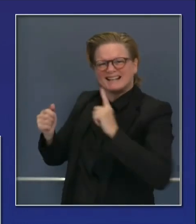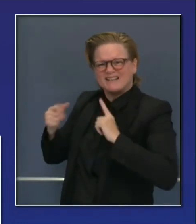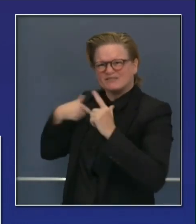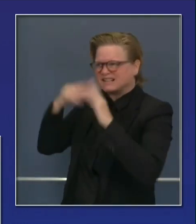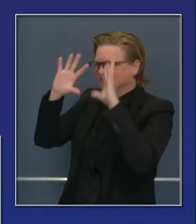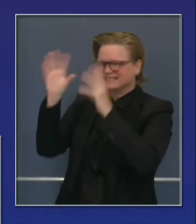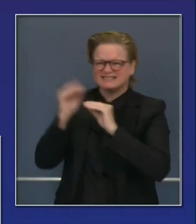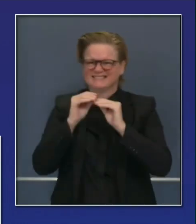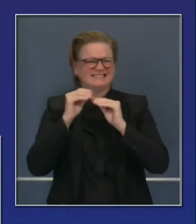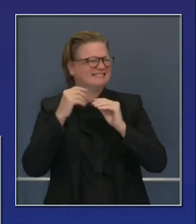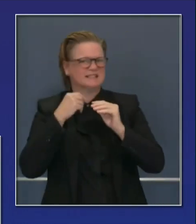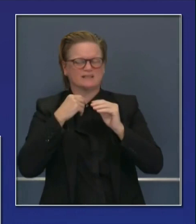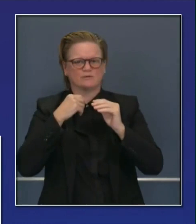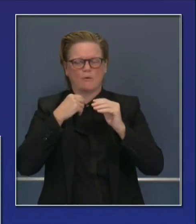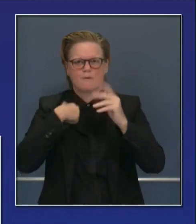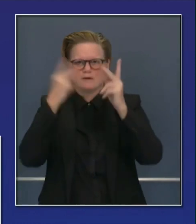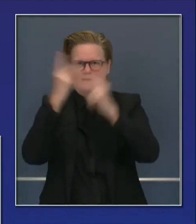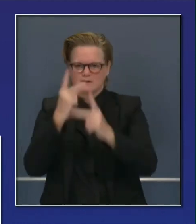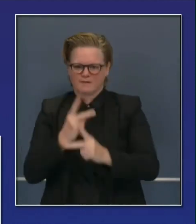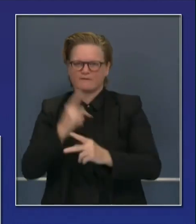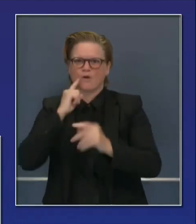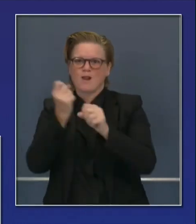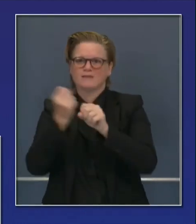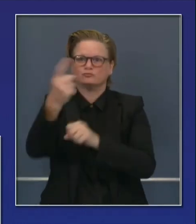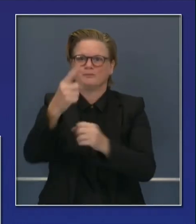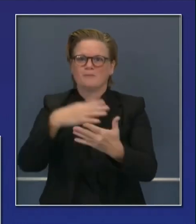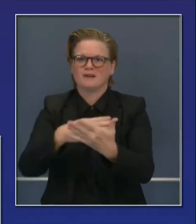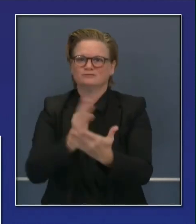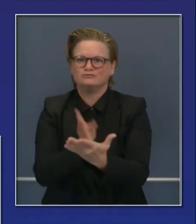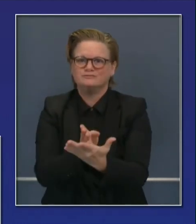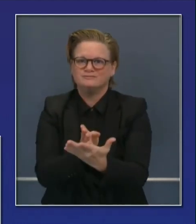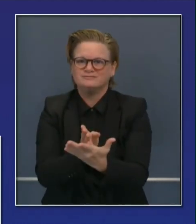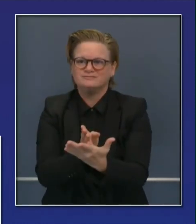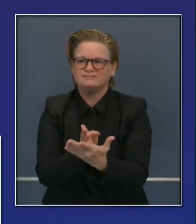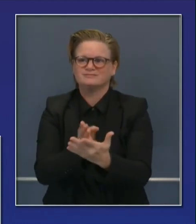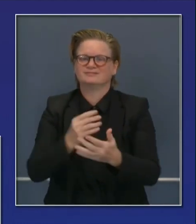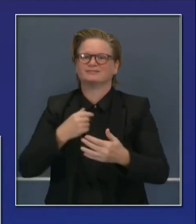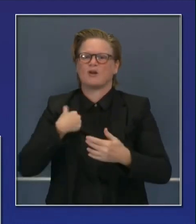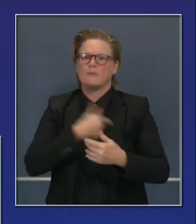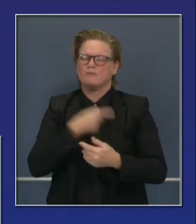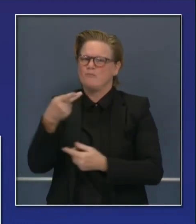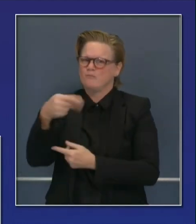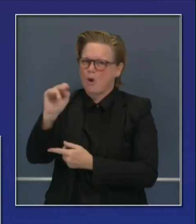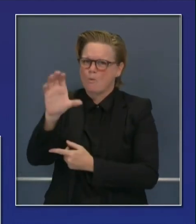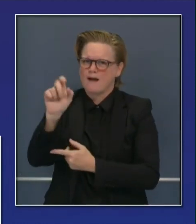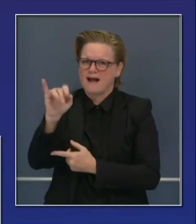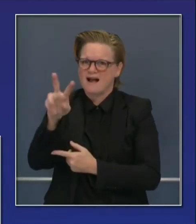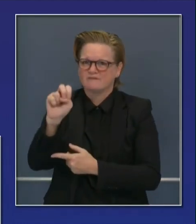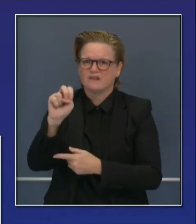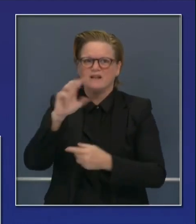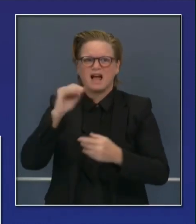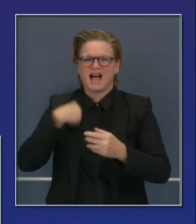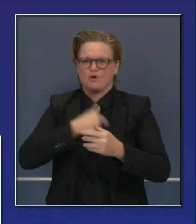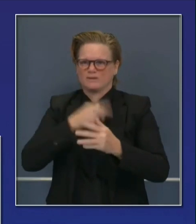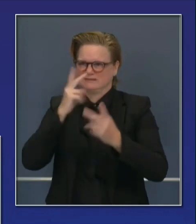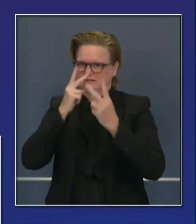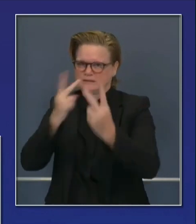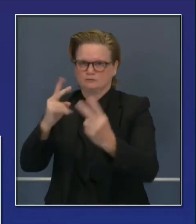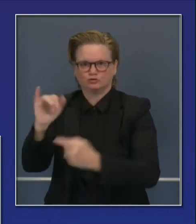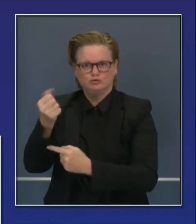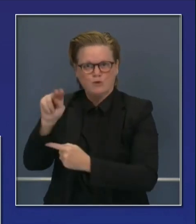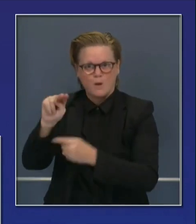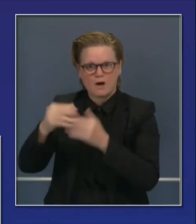and we will be making decisions, early action in January, working with the legislature to advance